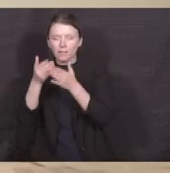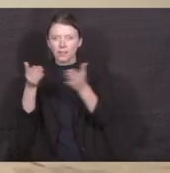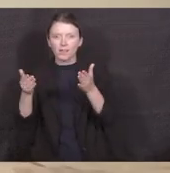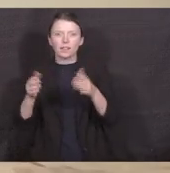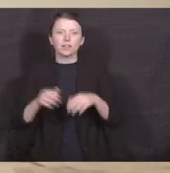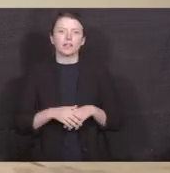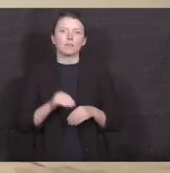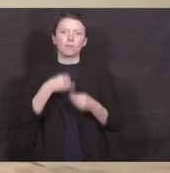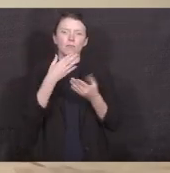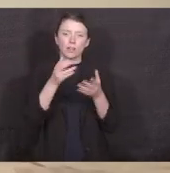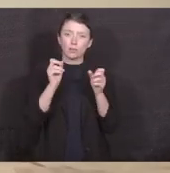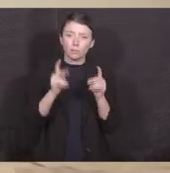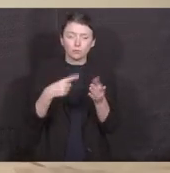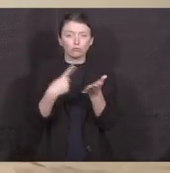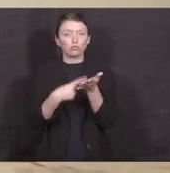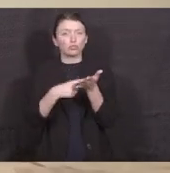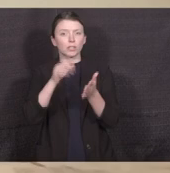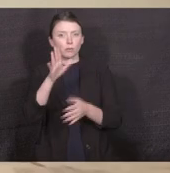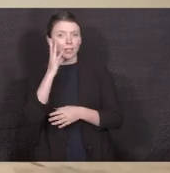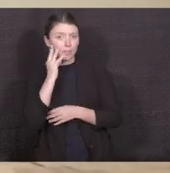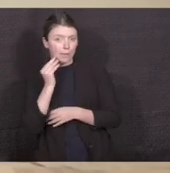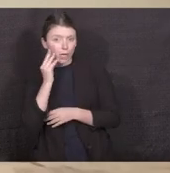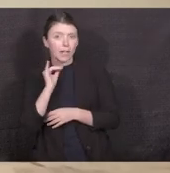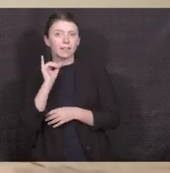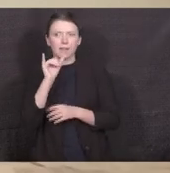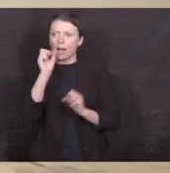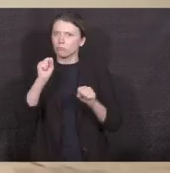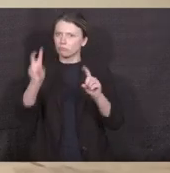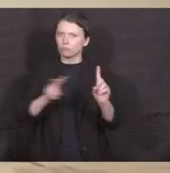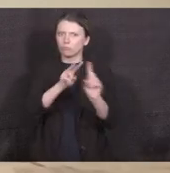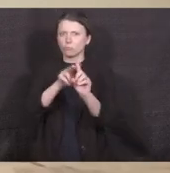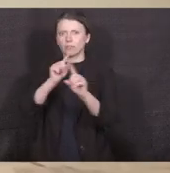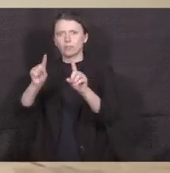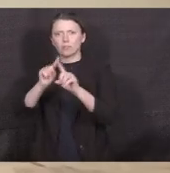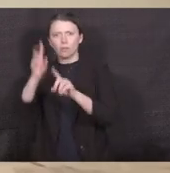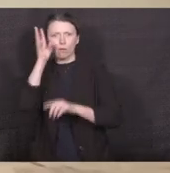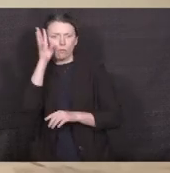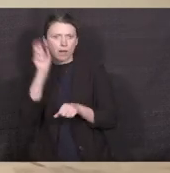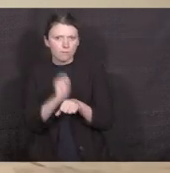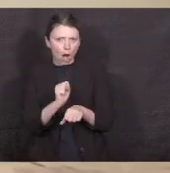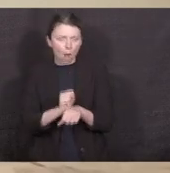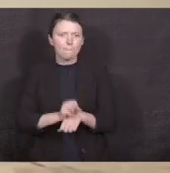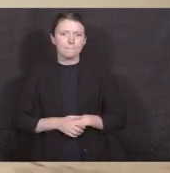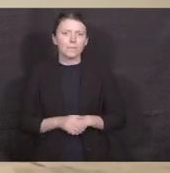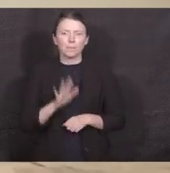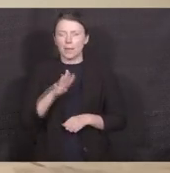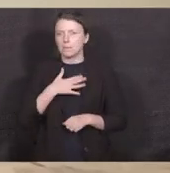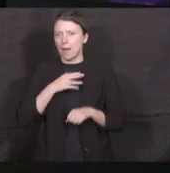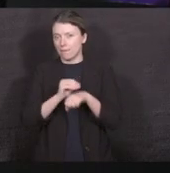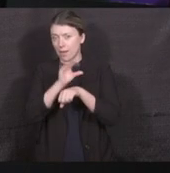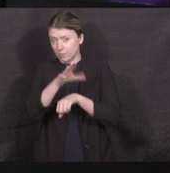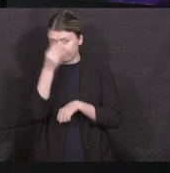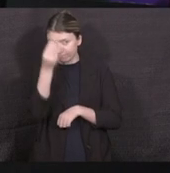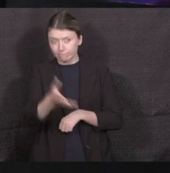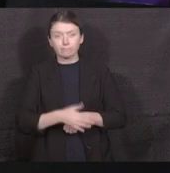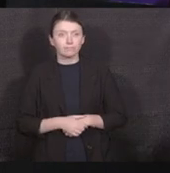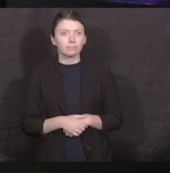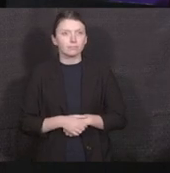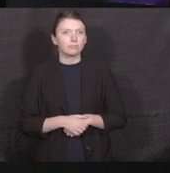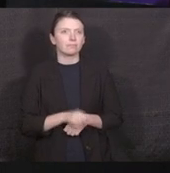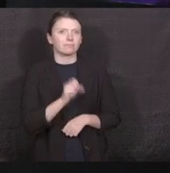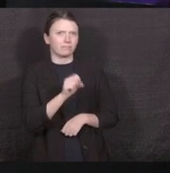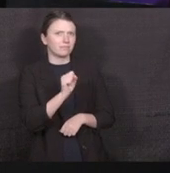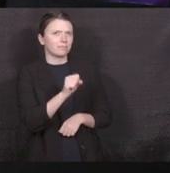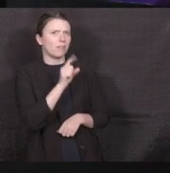talk about your experience, and that experience is applicable in some of these creative jobs. So that would be my advice. Authenticity